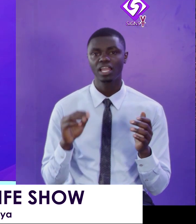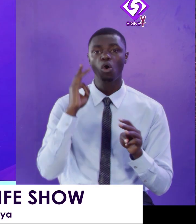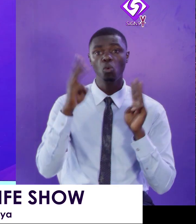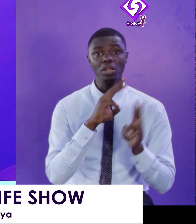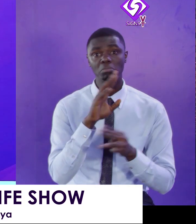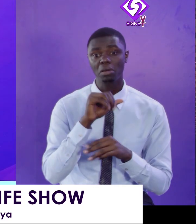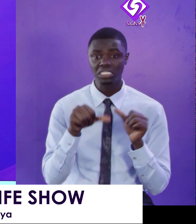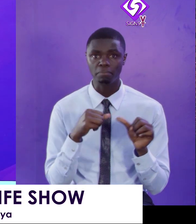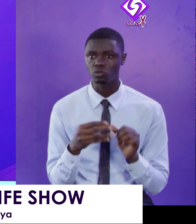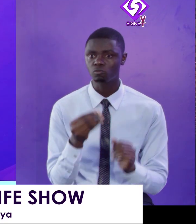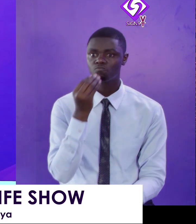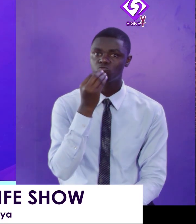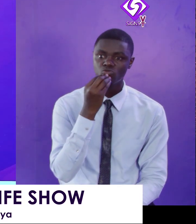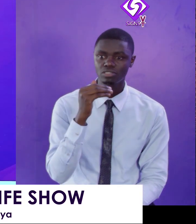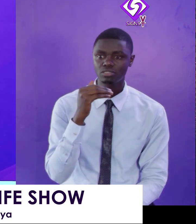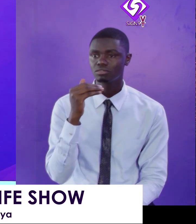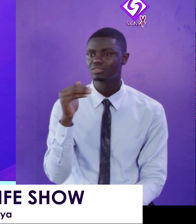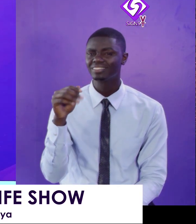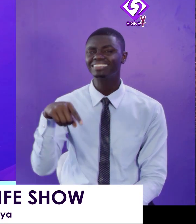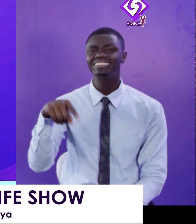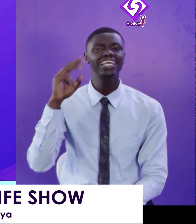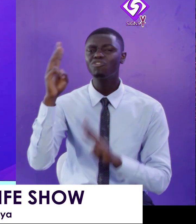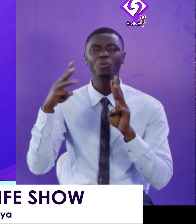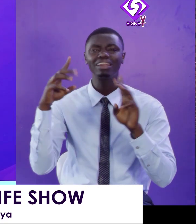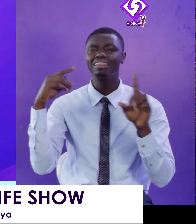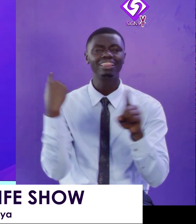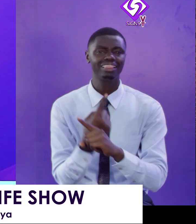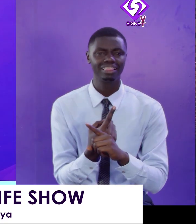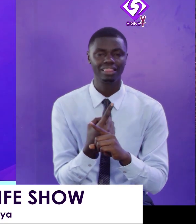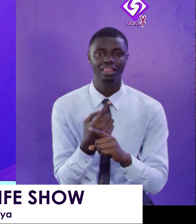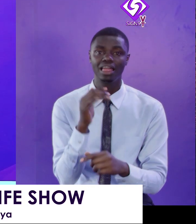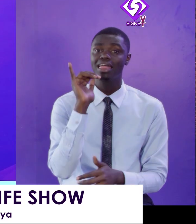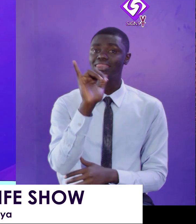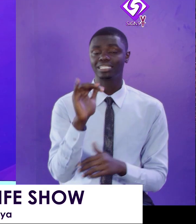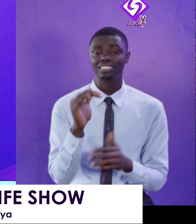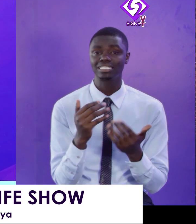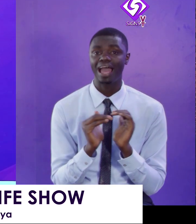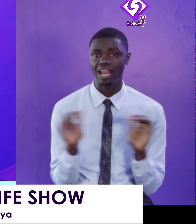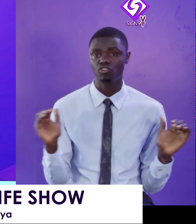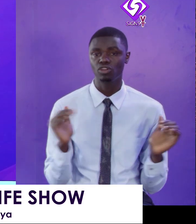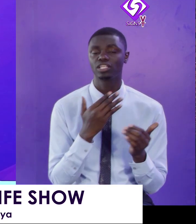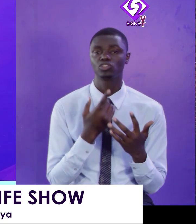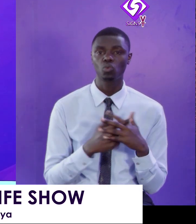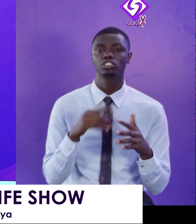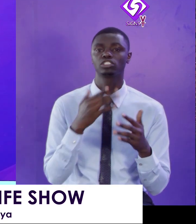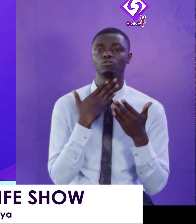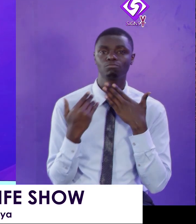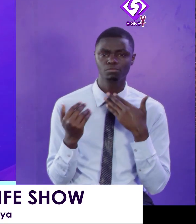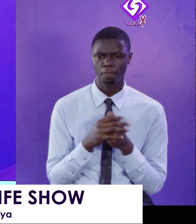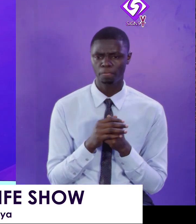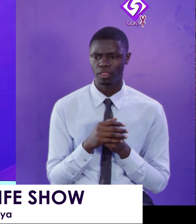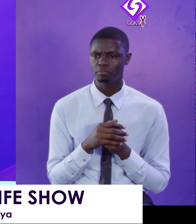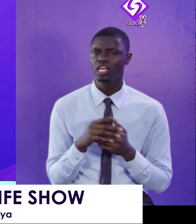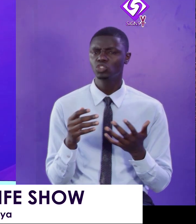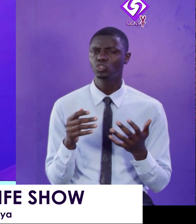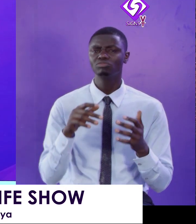Their worry is not the next meal. That is a level for you to start yearning for, start learning. How is it that they put this